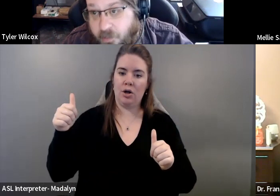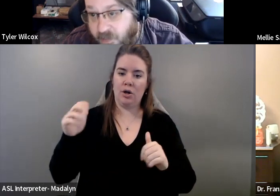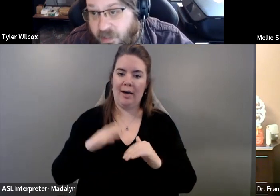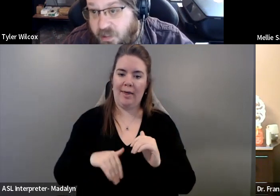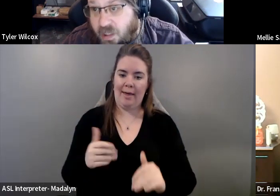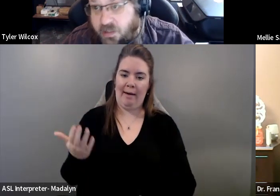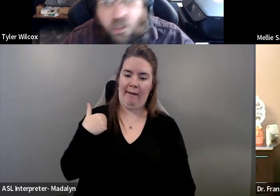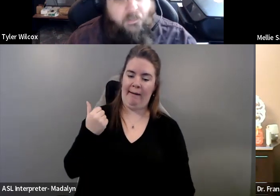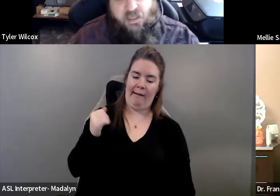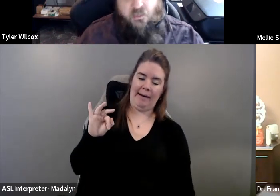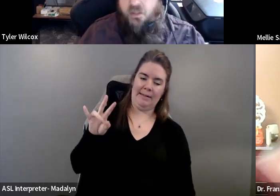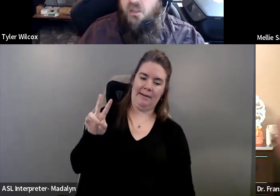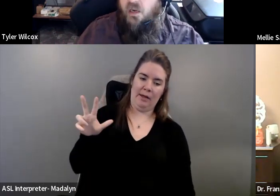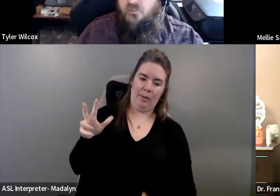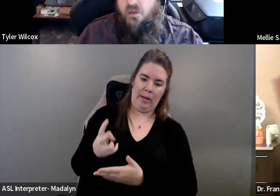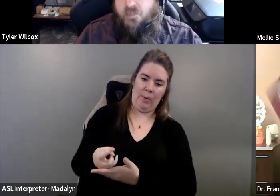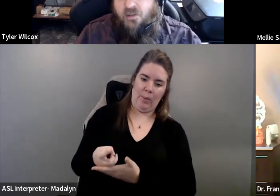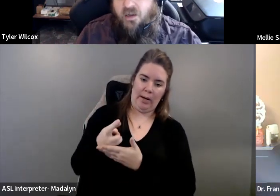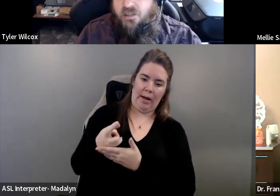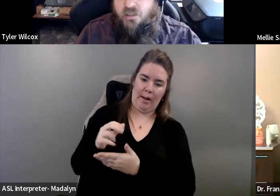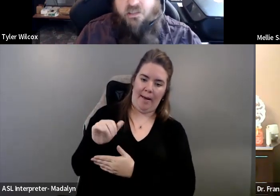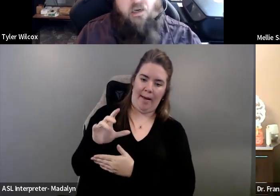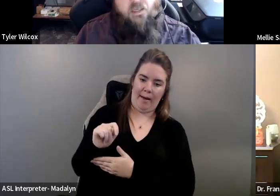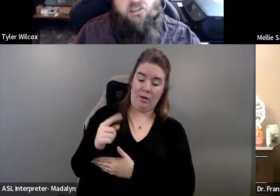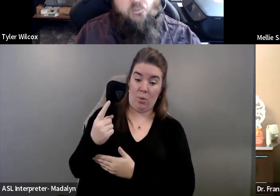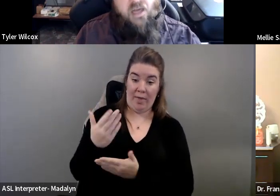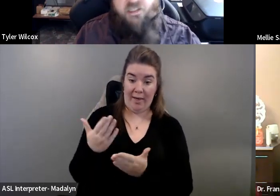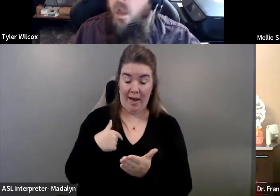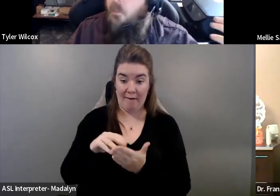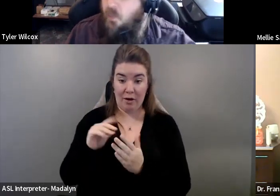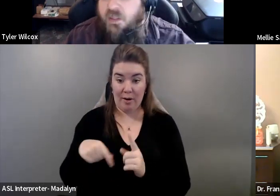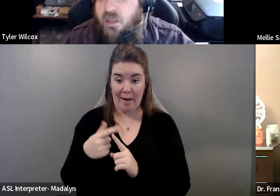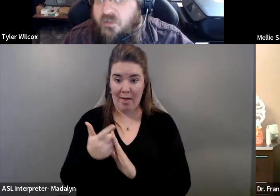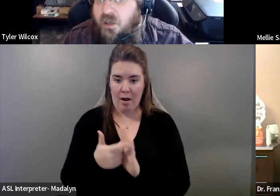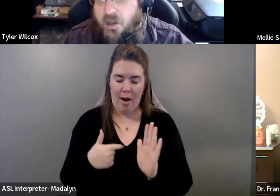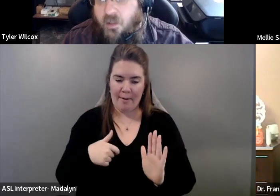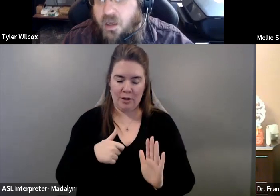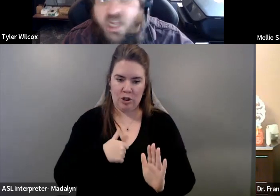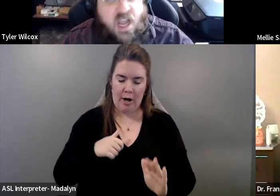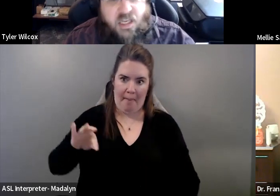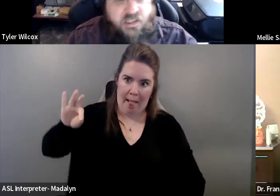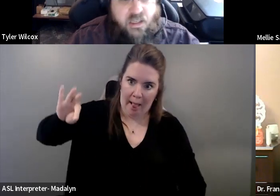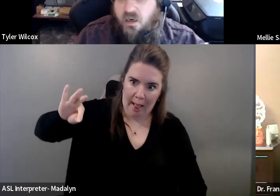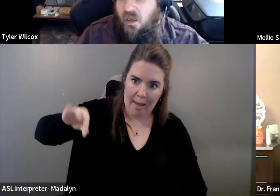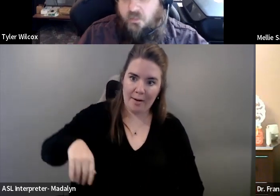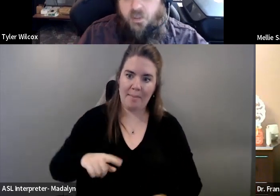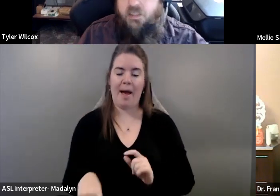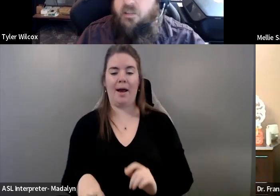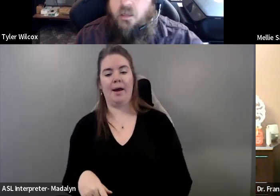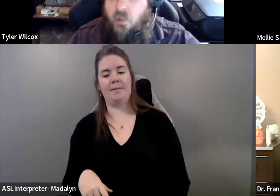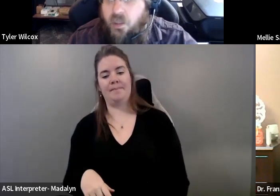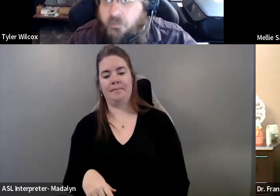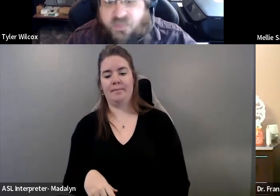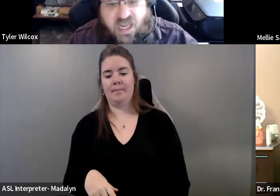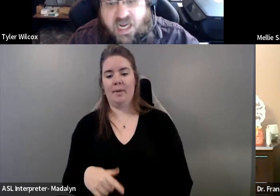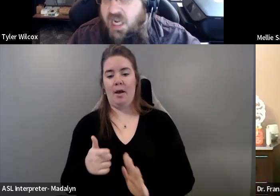1973 Rehabilitation Act. Because the one thing that I've learned about laws, sorry, I'm getting soapboxy, but the one thing I've learned about laws is they're a great